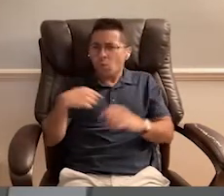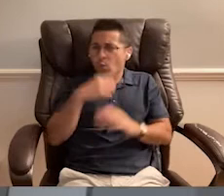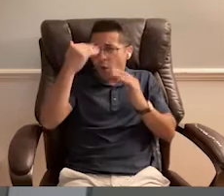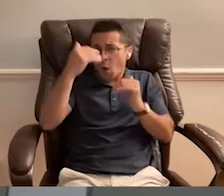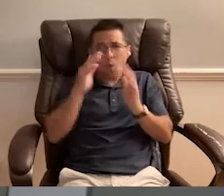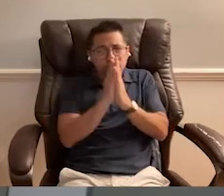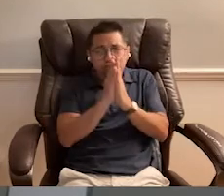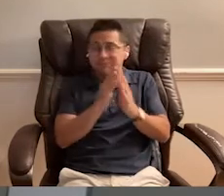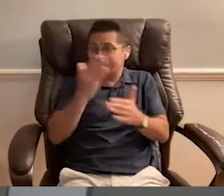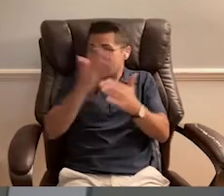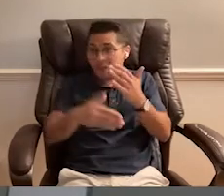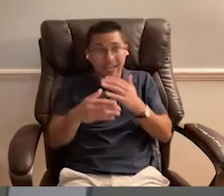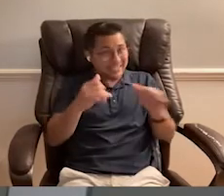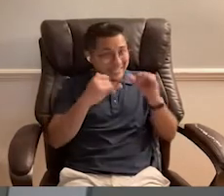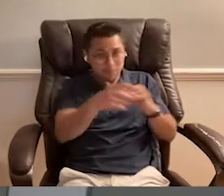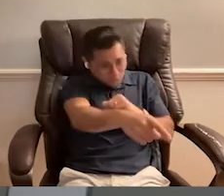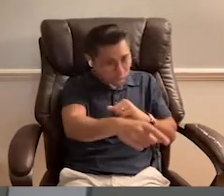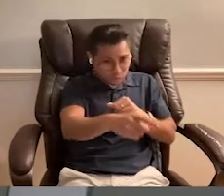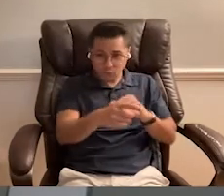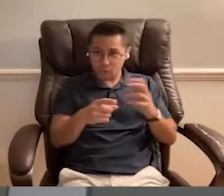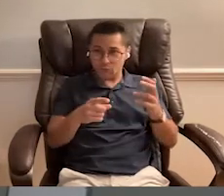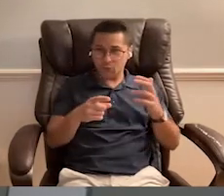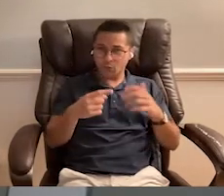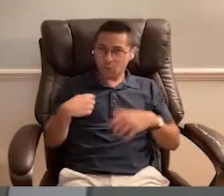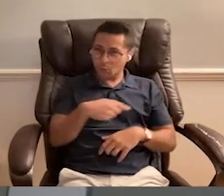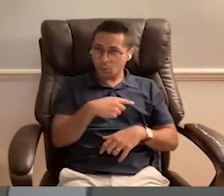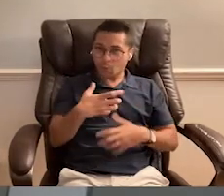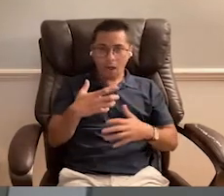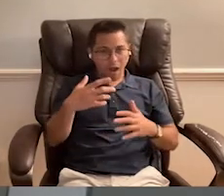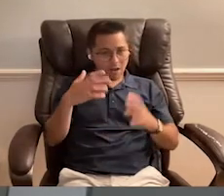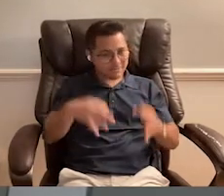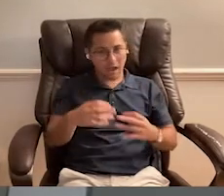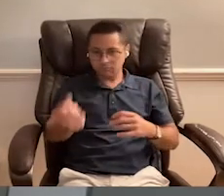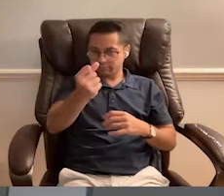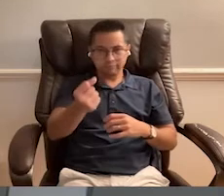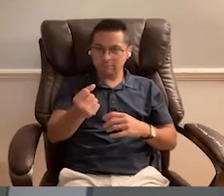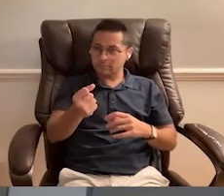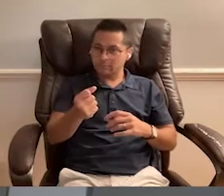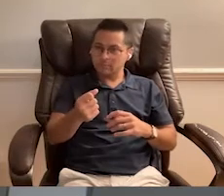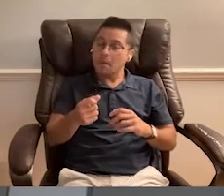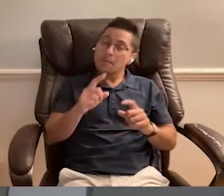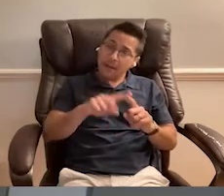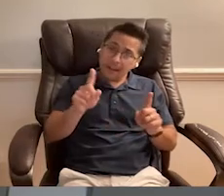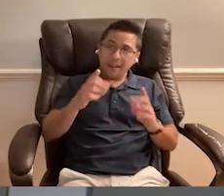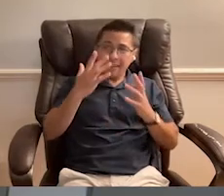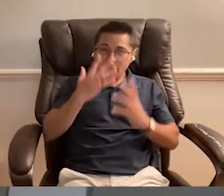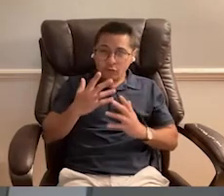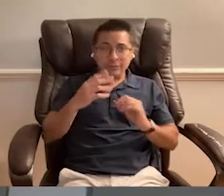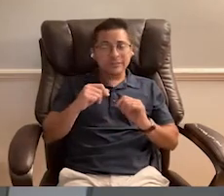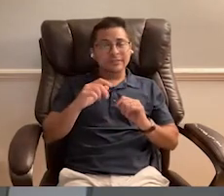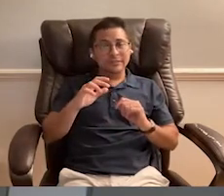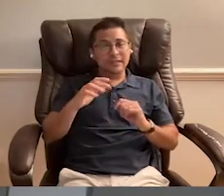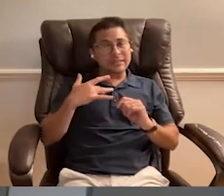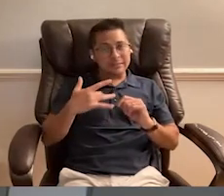of eligibility. And of course, we hope and pray that it's complete, like you want it to be as well, because we would love to make a decision right away as quickly